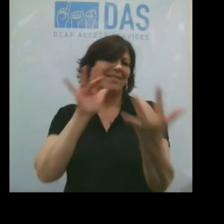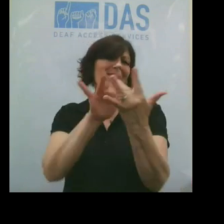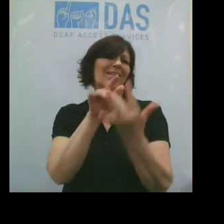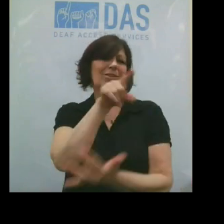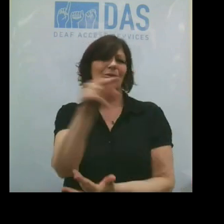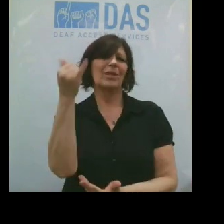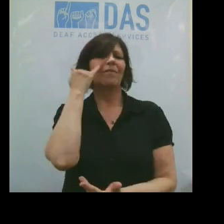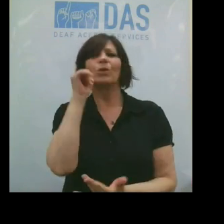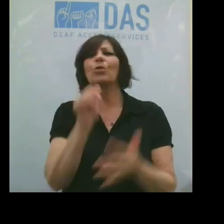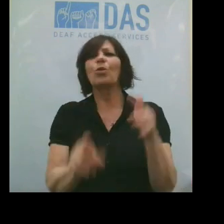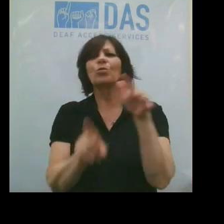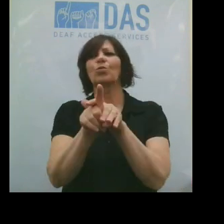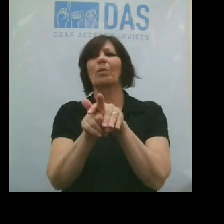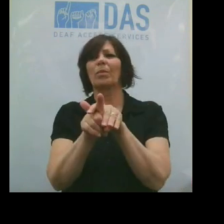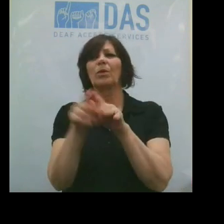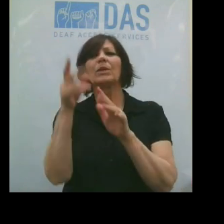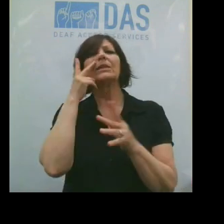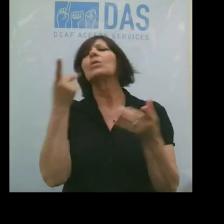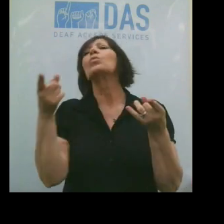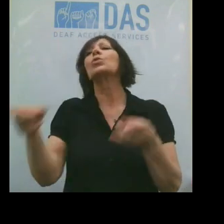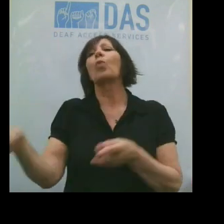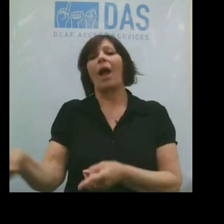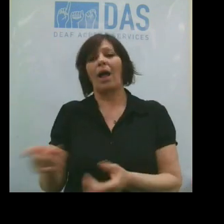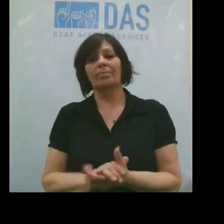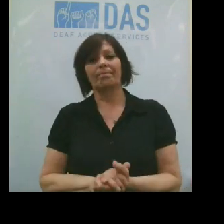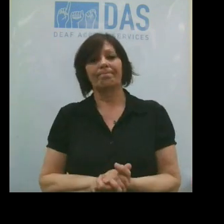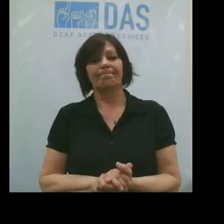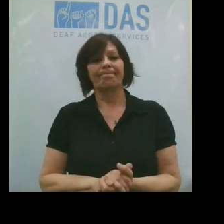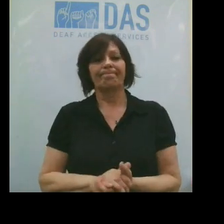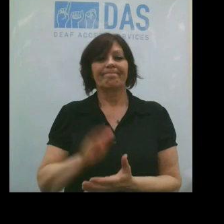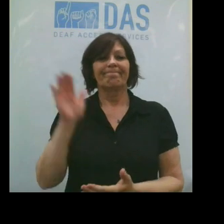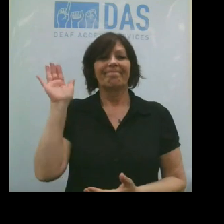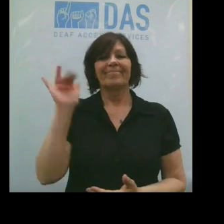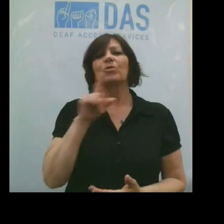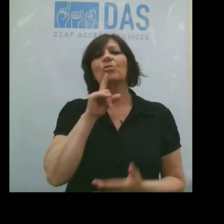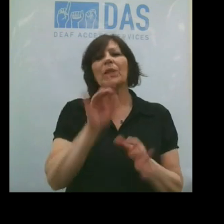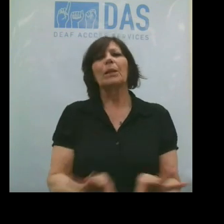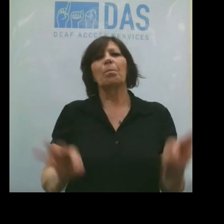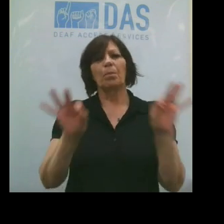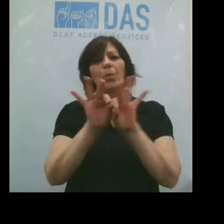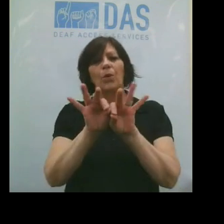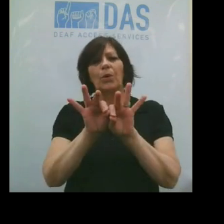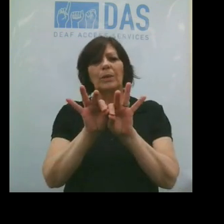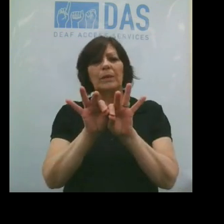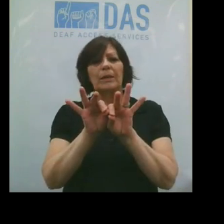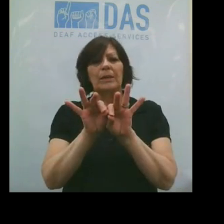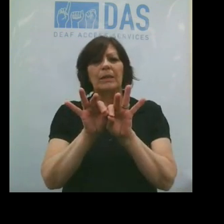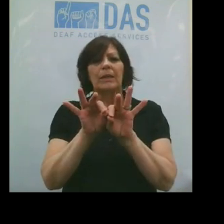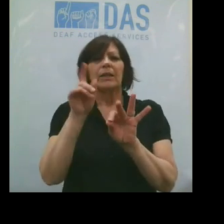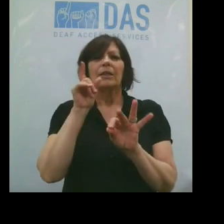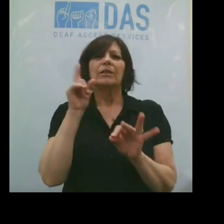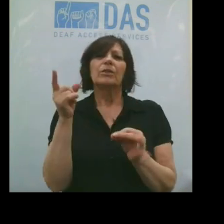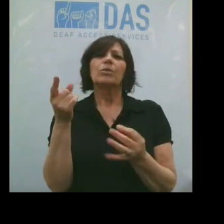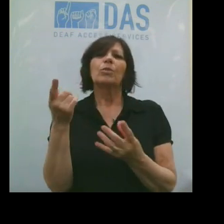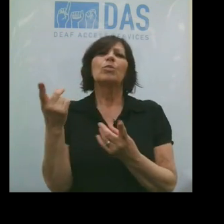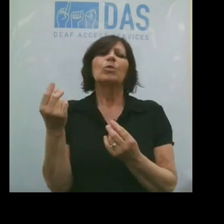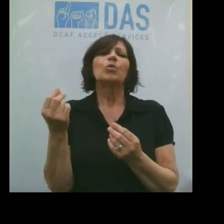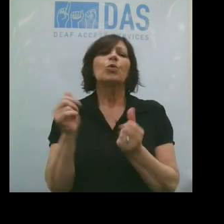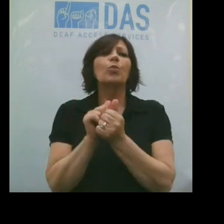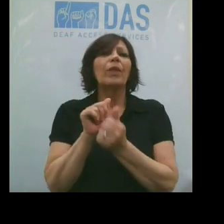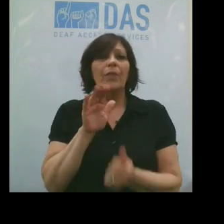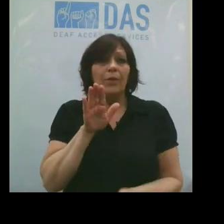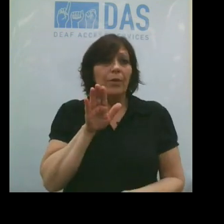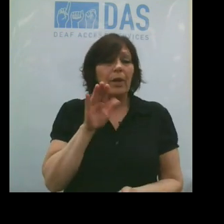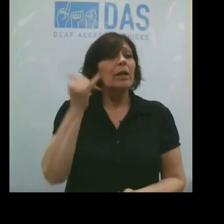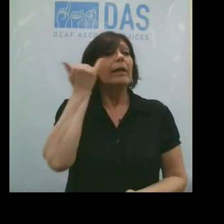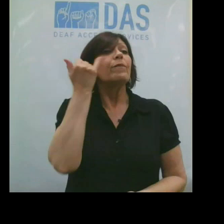don't show, and we can find out what's going on. So that's, really important. Just, it's just what you would do with your own healthcare